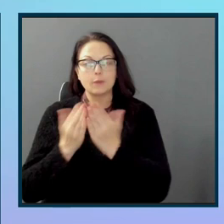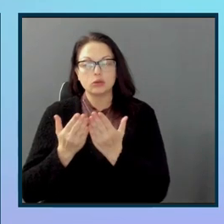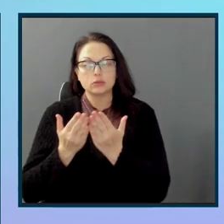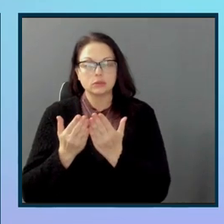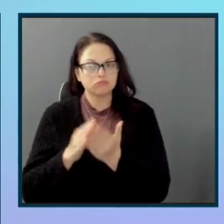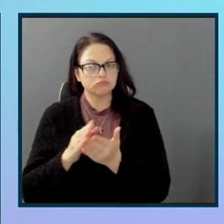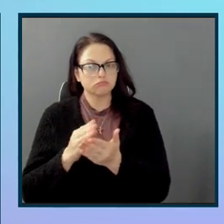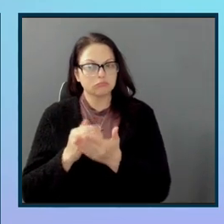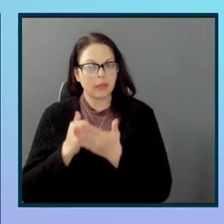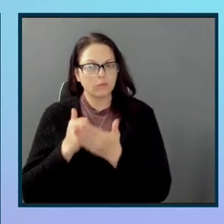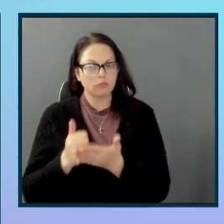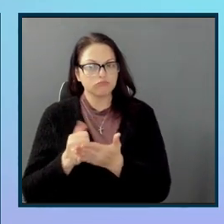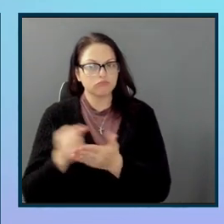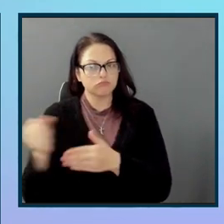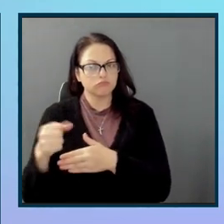very helpful.